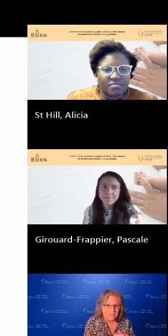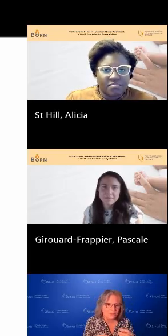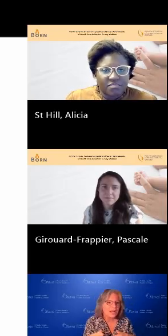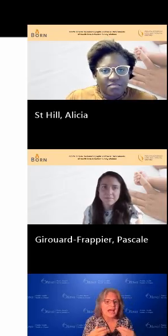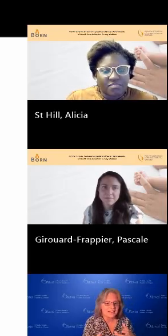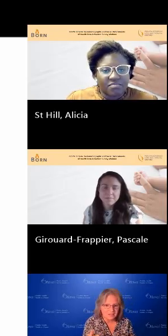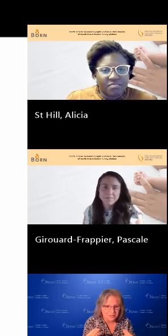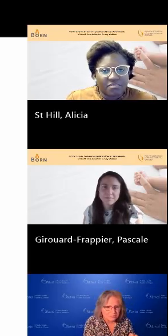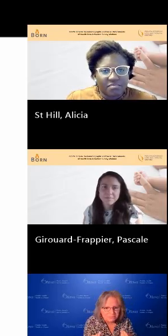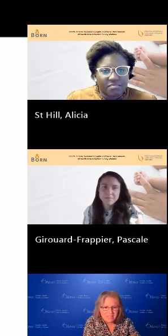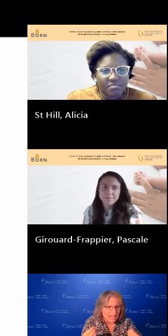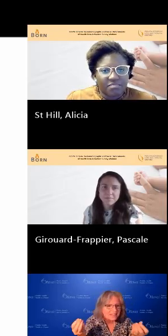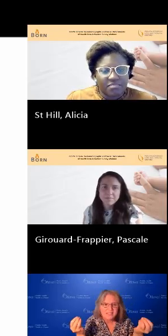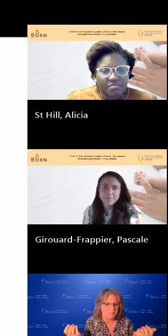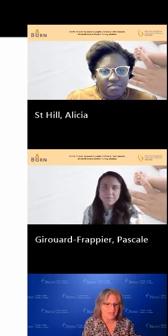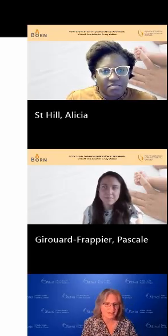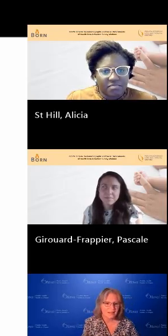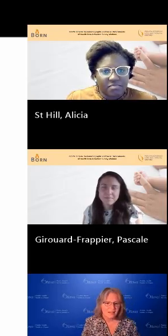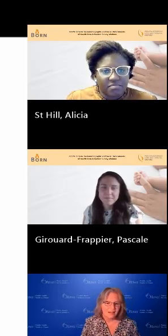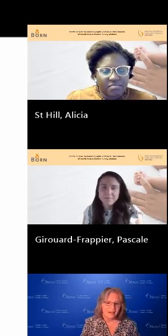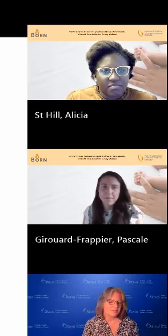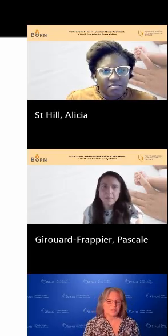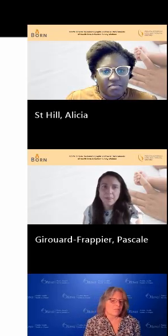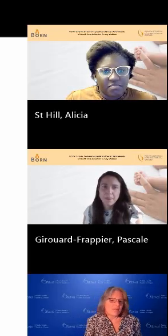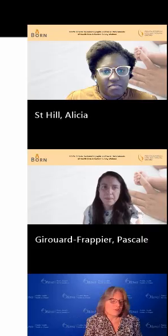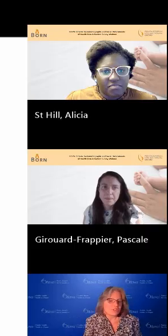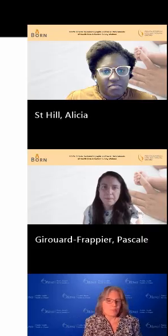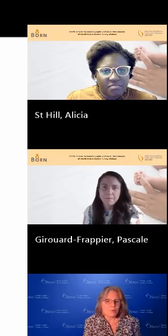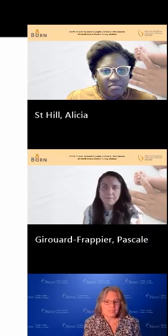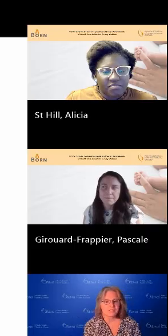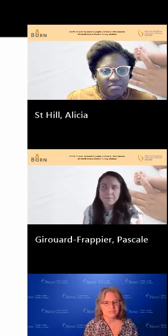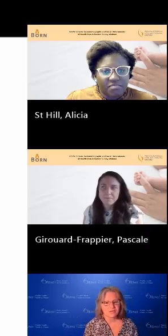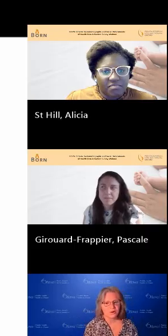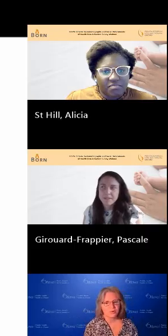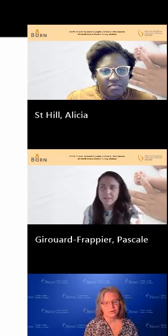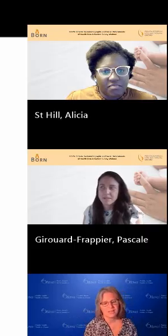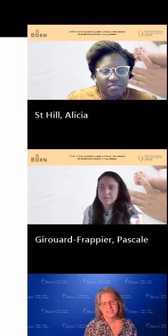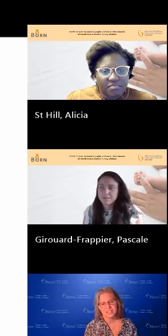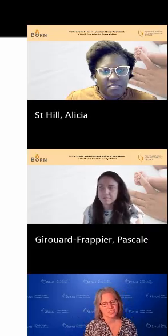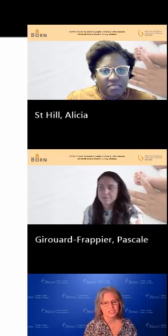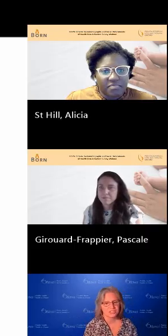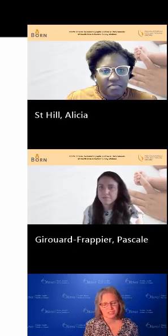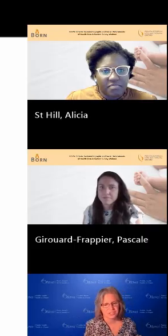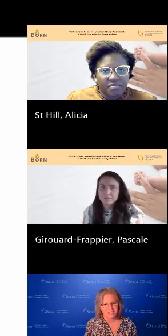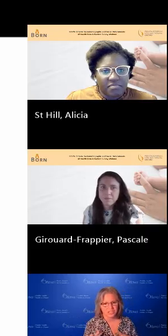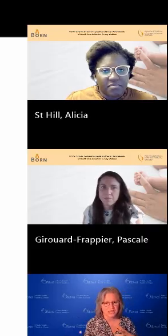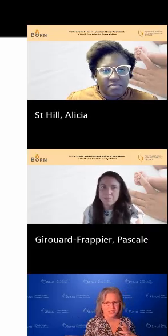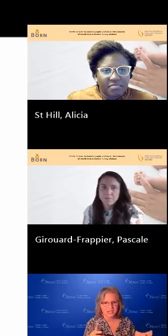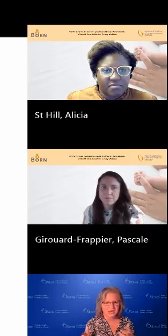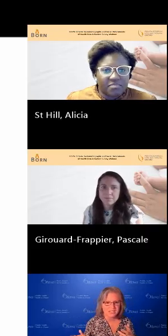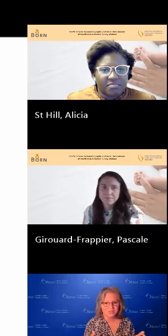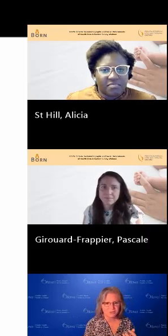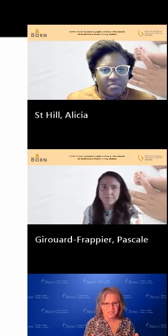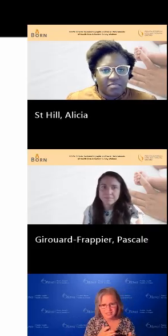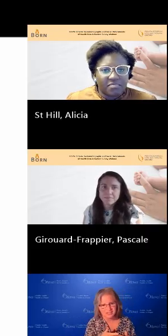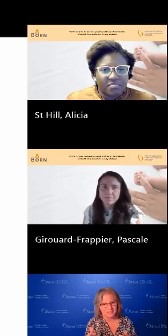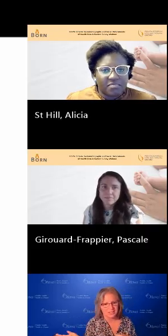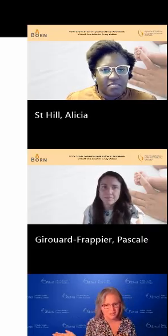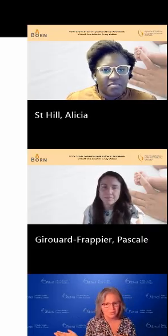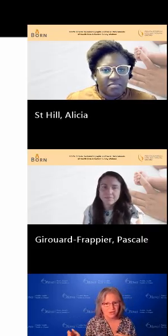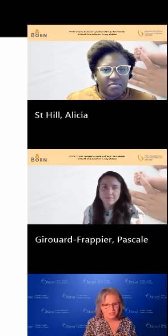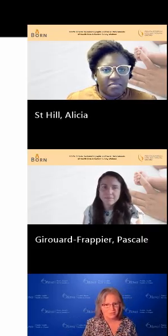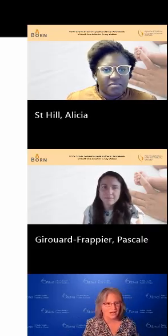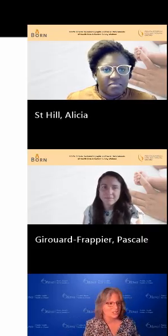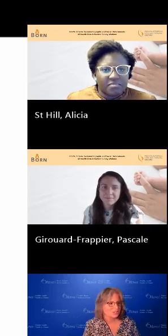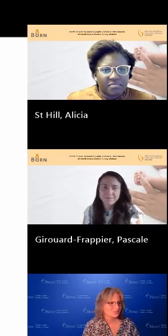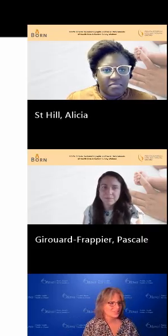some amendments or add something. Some other supports. So that's just to suggest that it is fluid. It's not